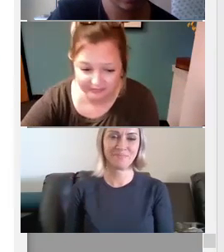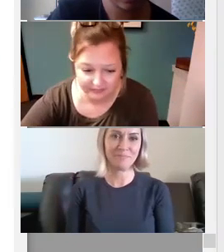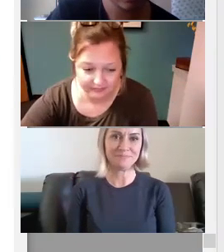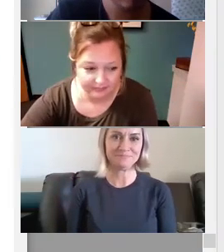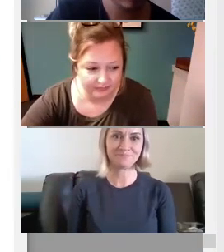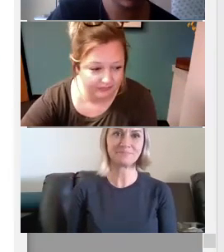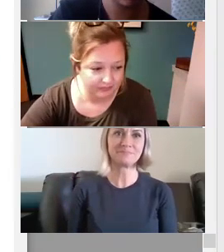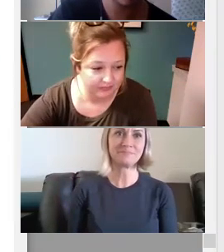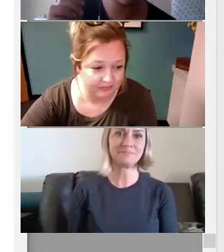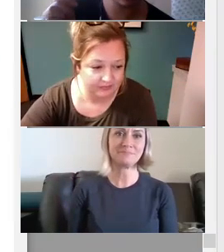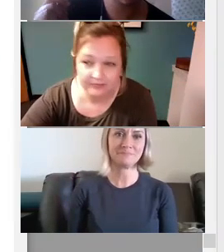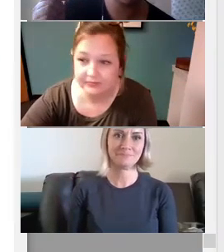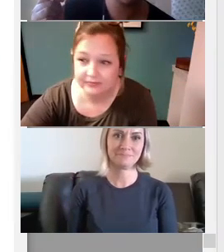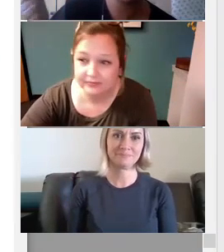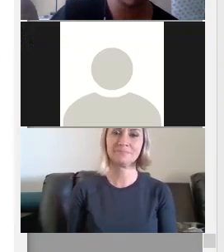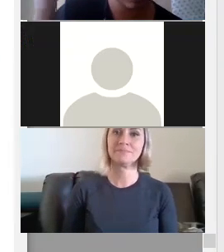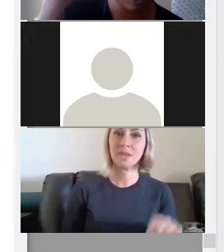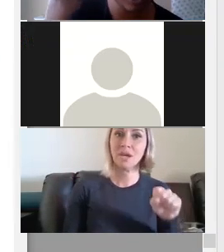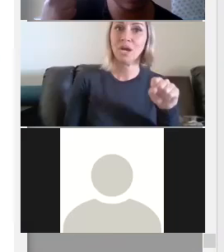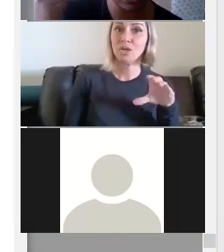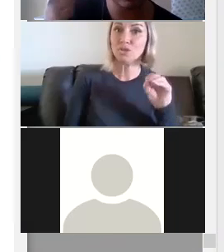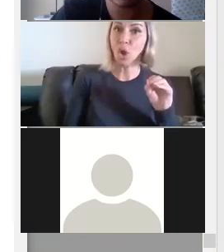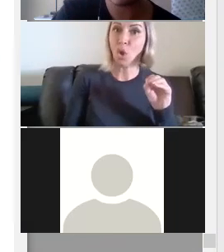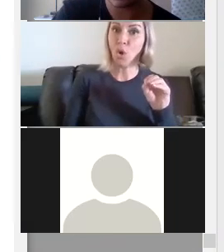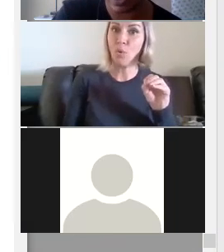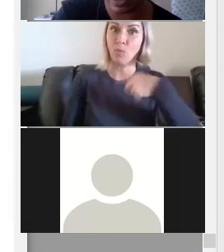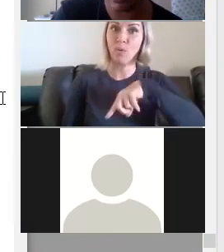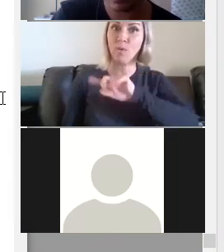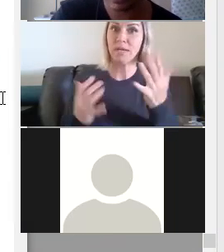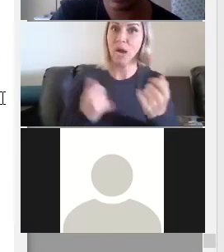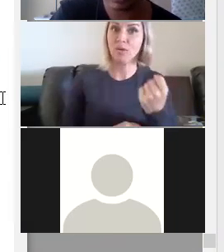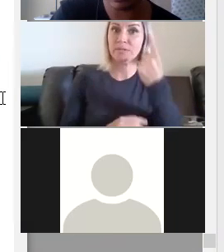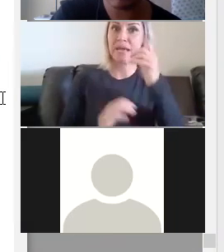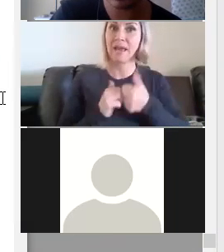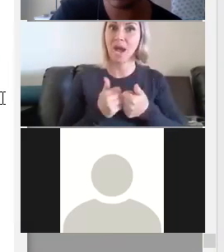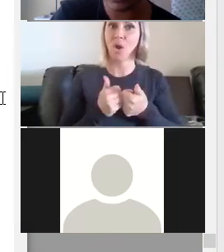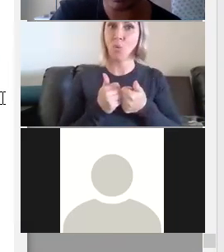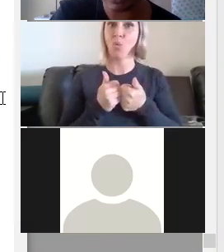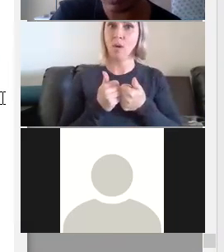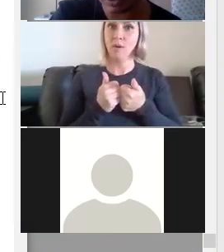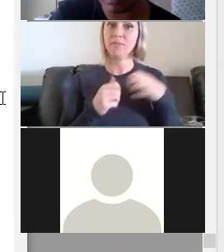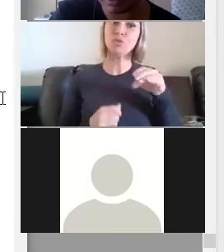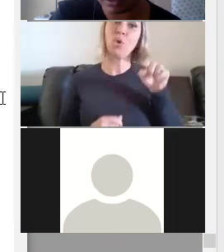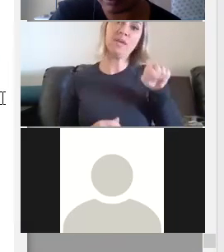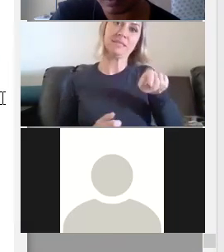Yes. And so do you now understand how, so this